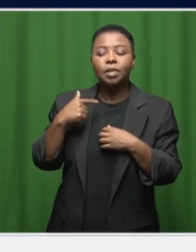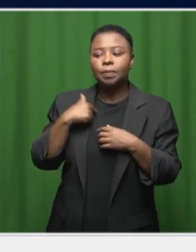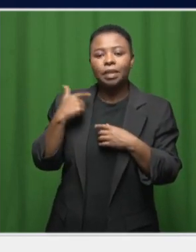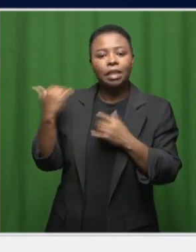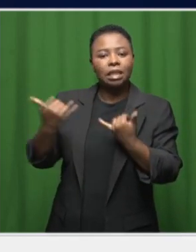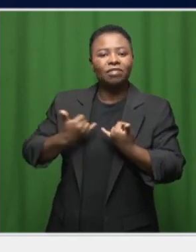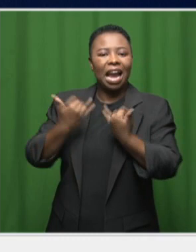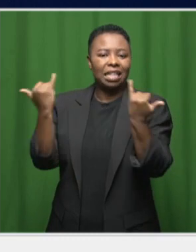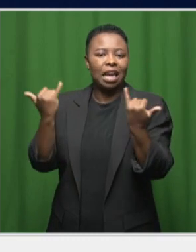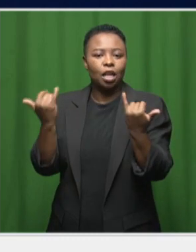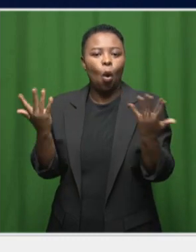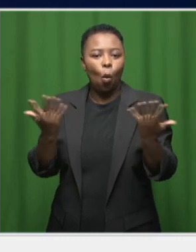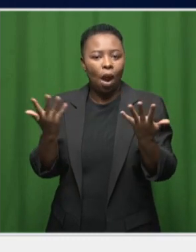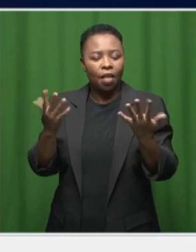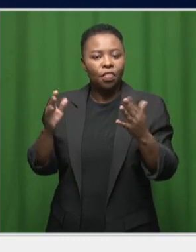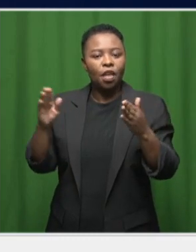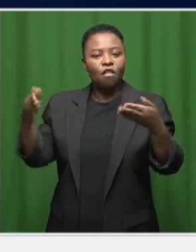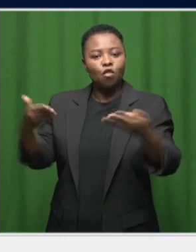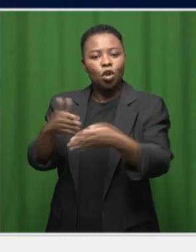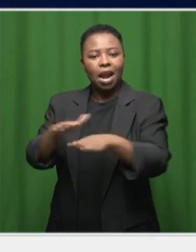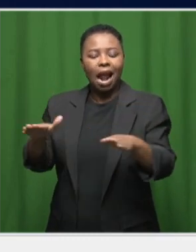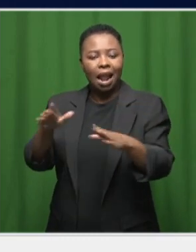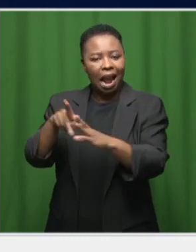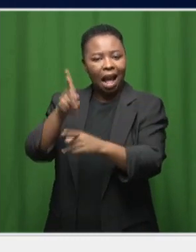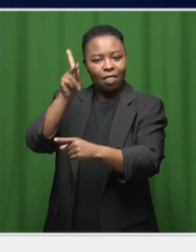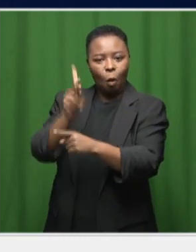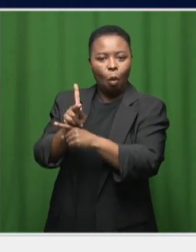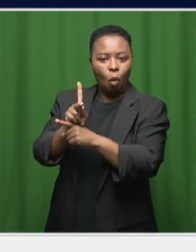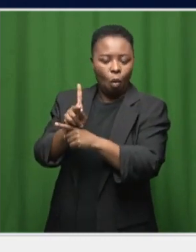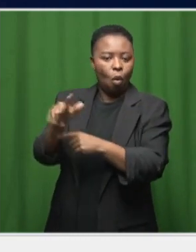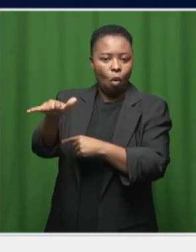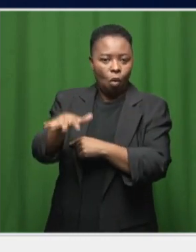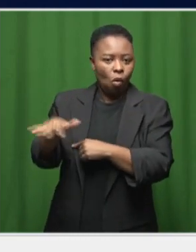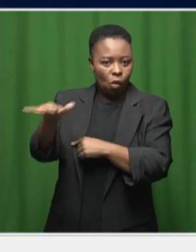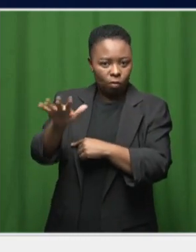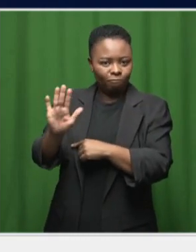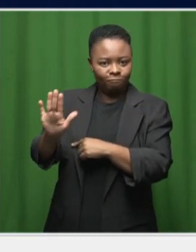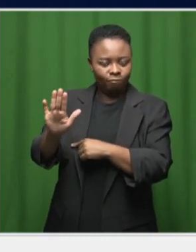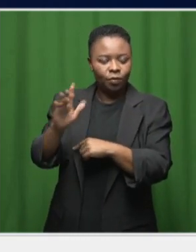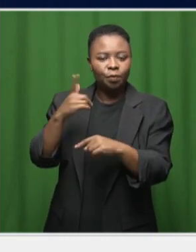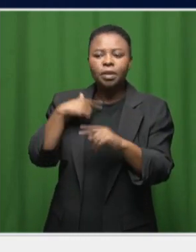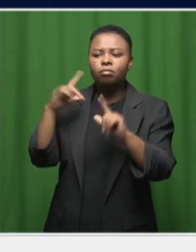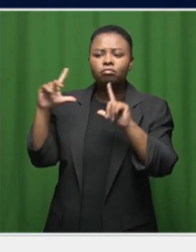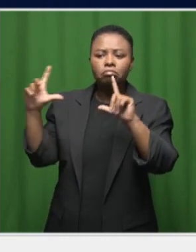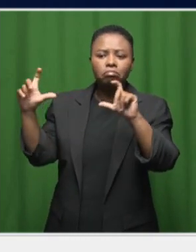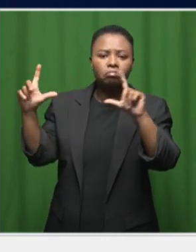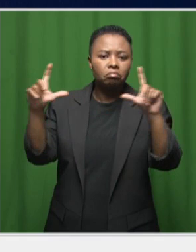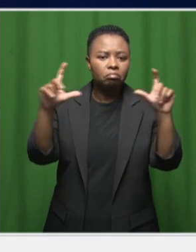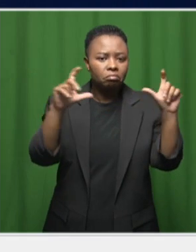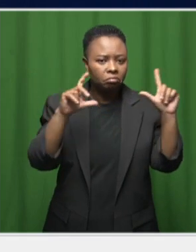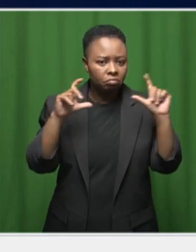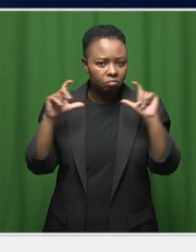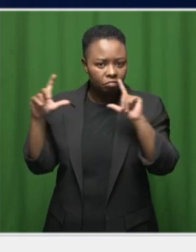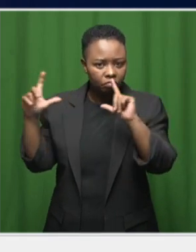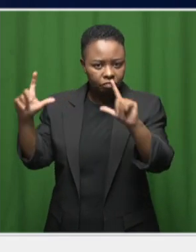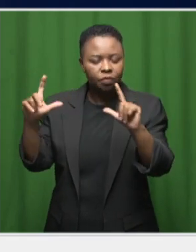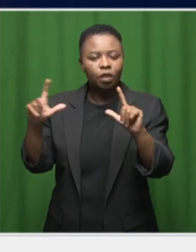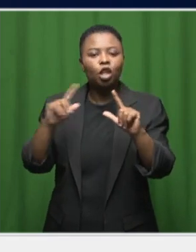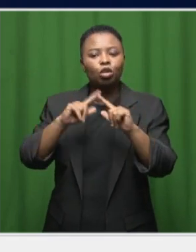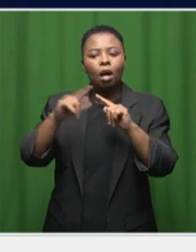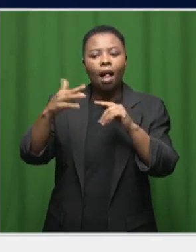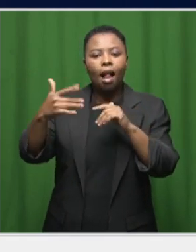in a funeral and then in KaMphahlele. And then I took some pictures and then fast forward